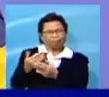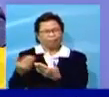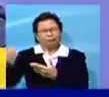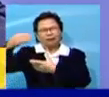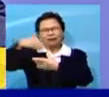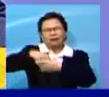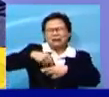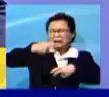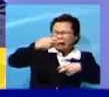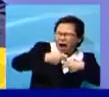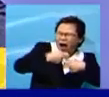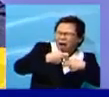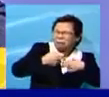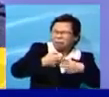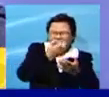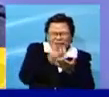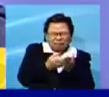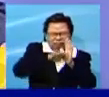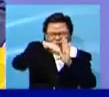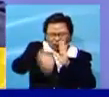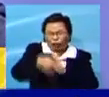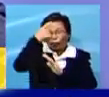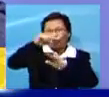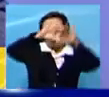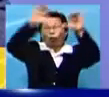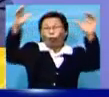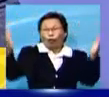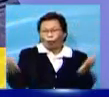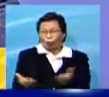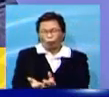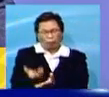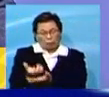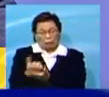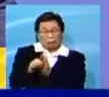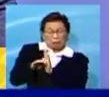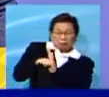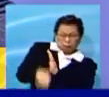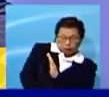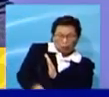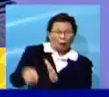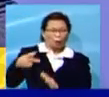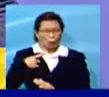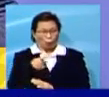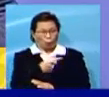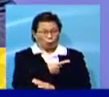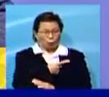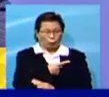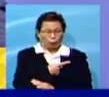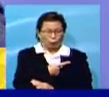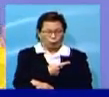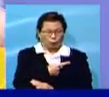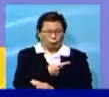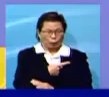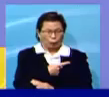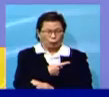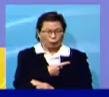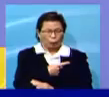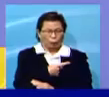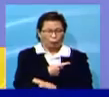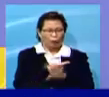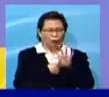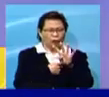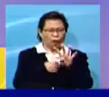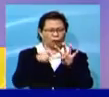these difficult times for the global economy, still saw us register growth of